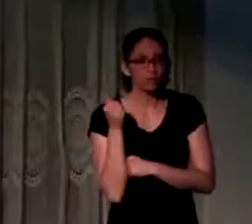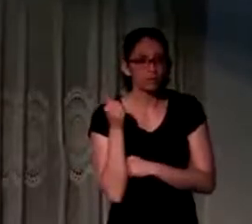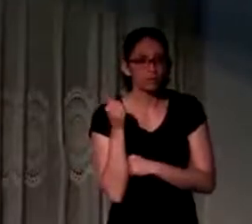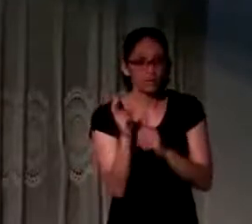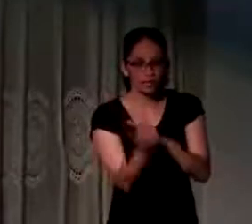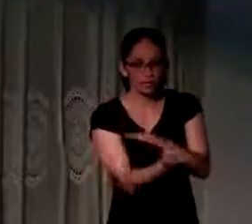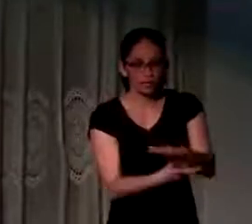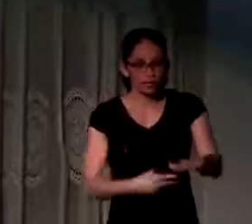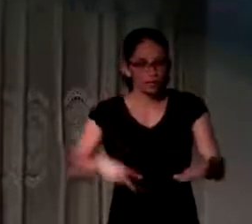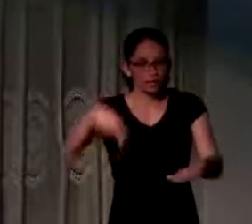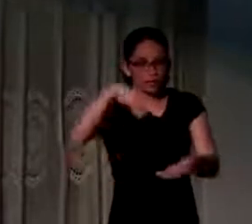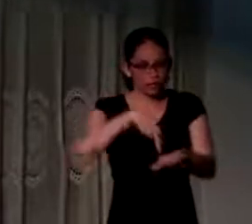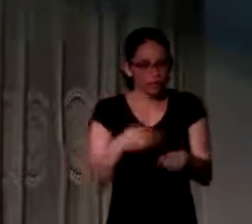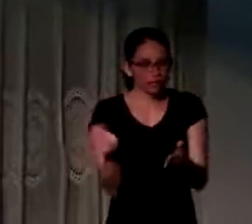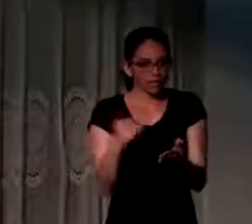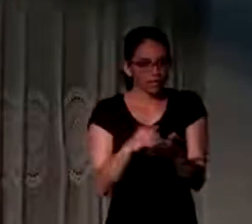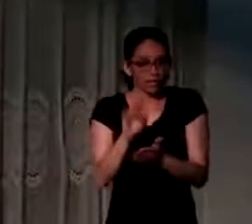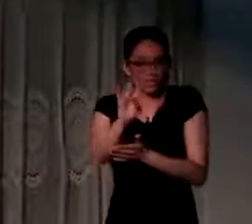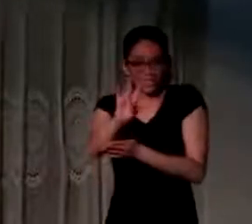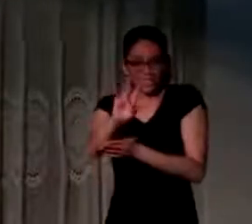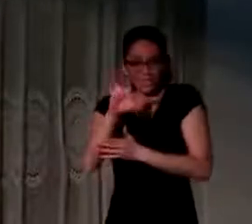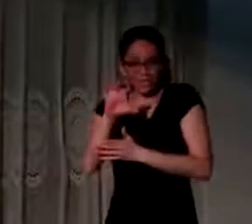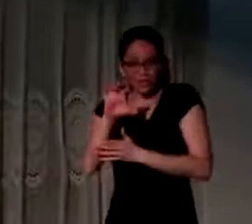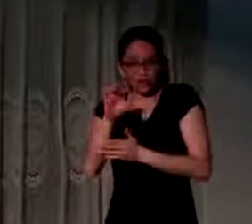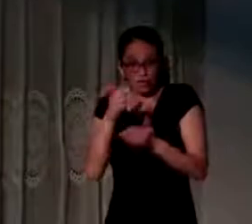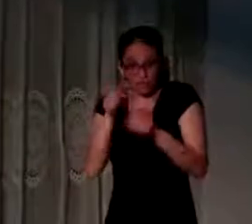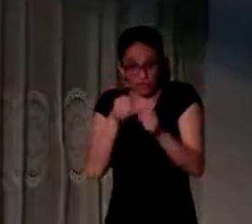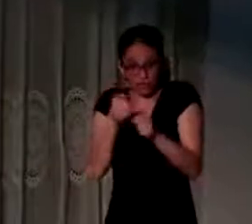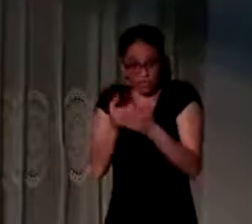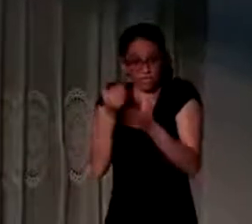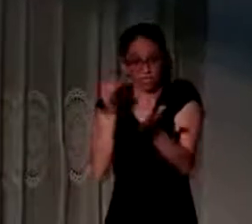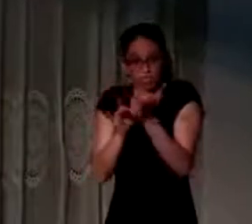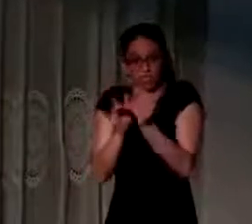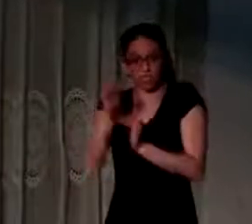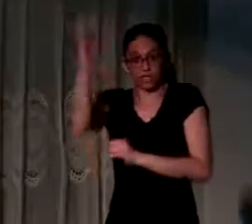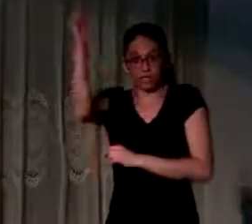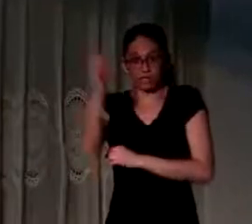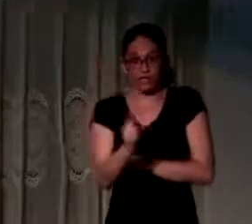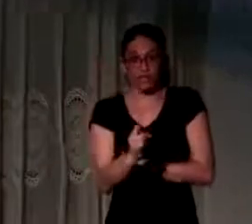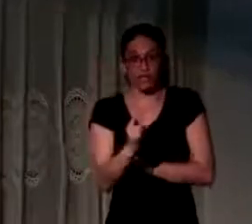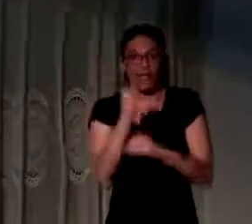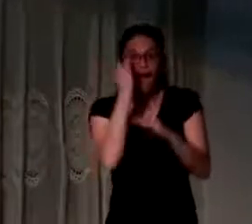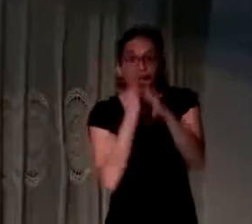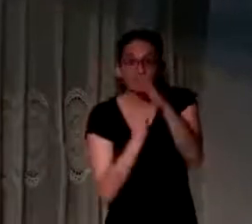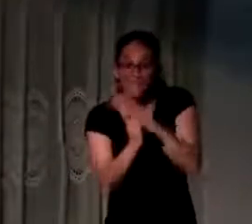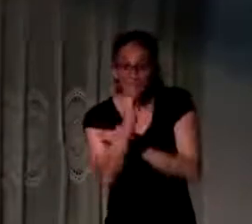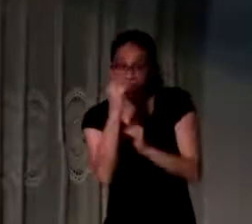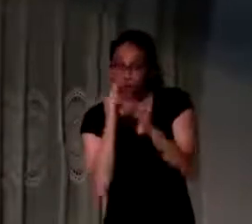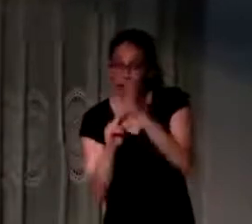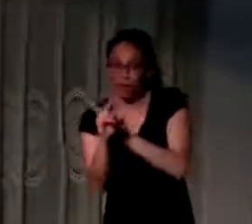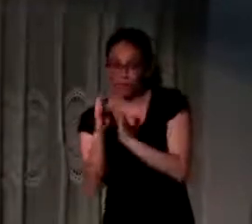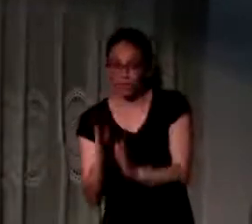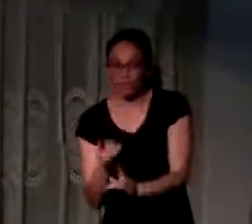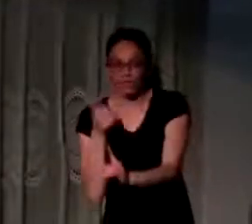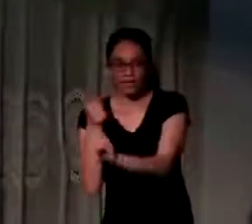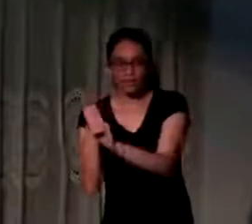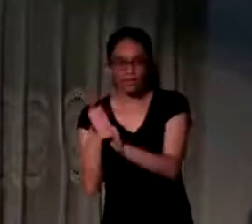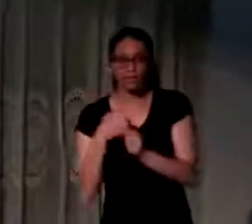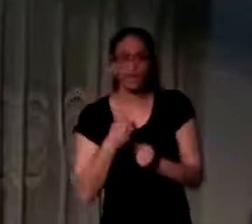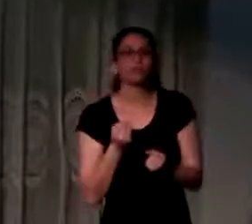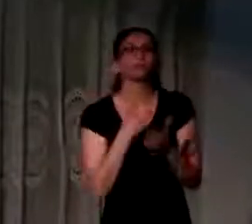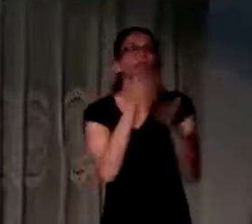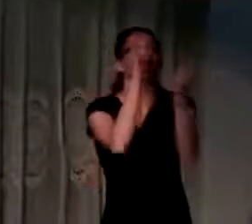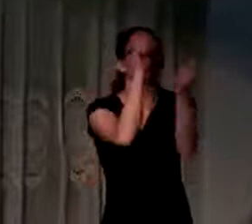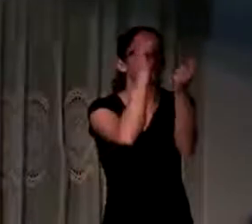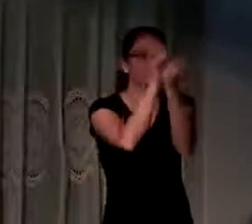700 years before Christ, Isaiah was given more detail about the crucifixion of Jesus than